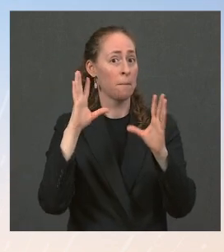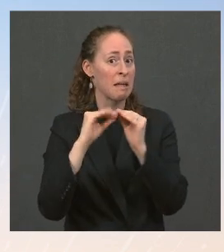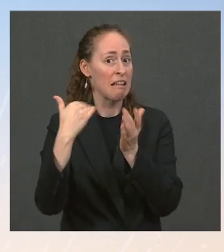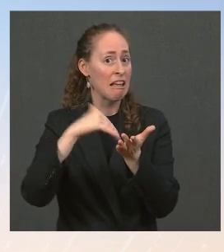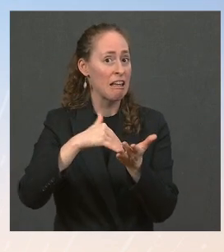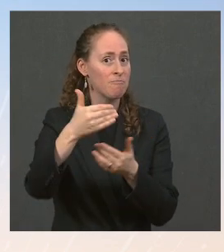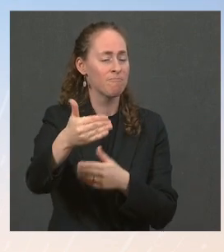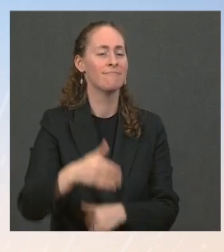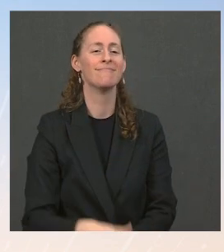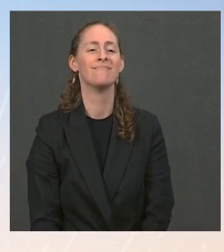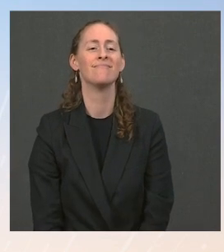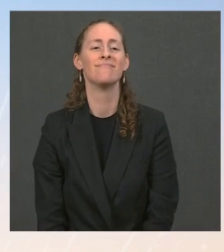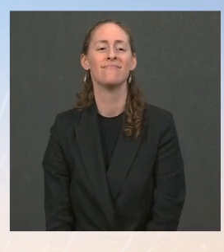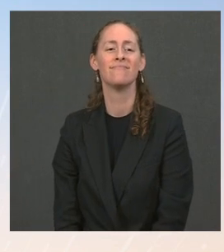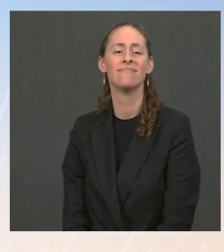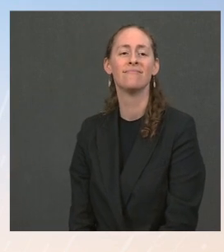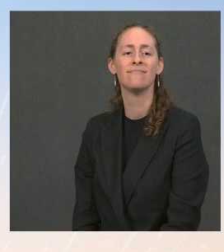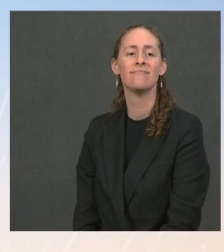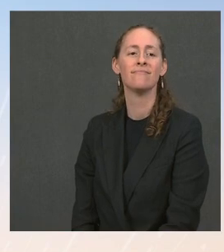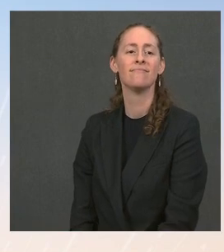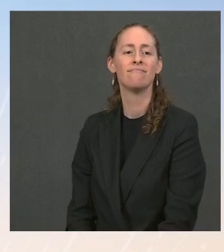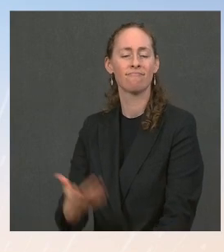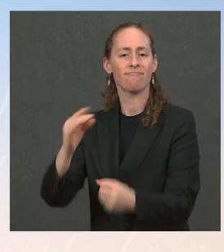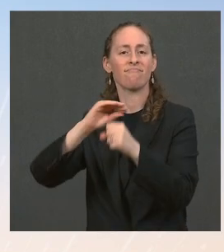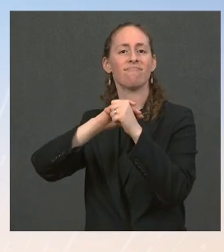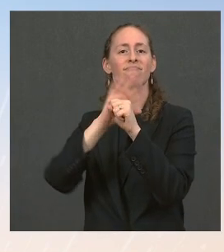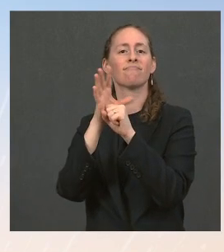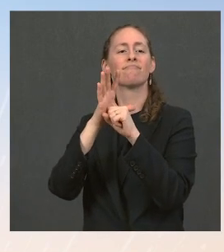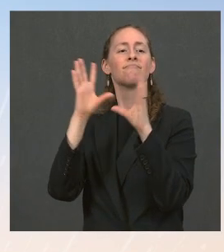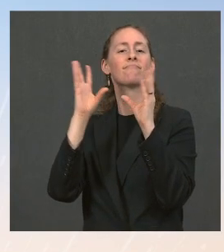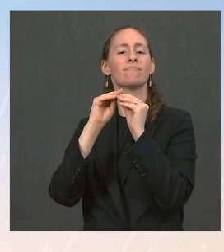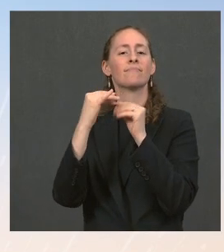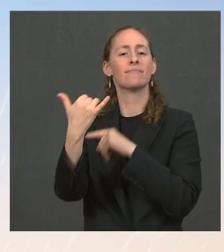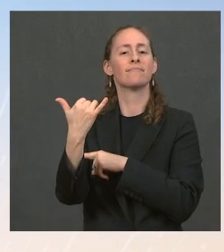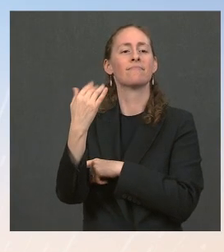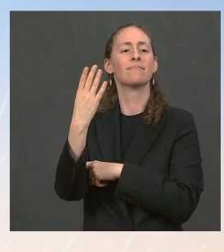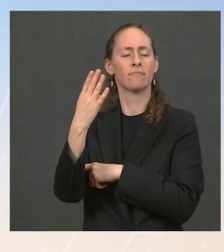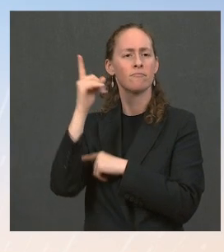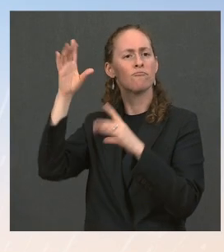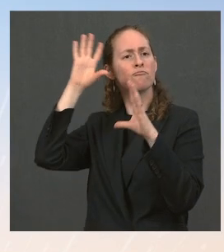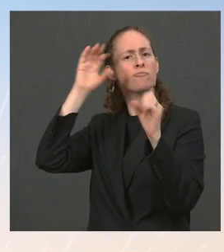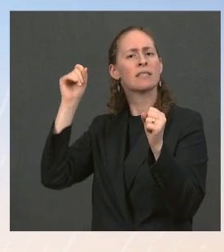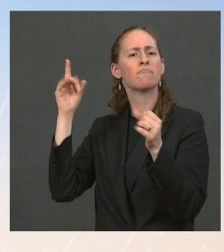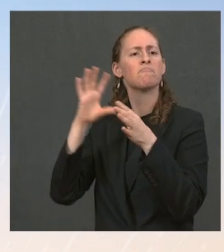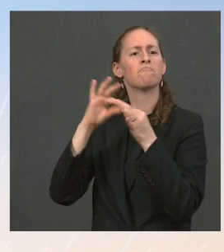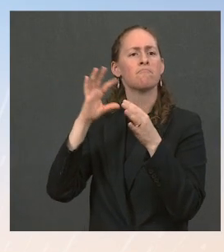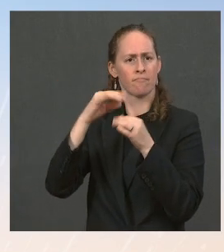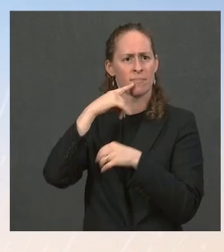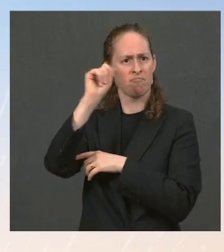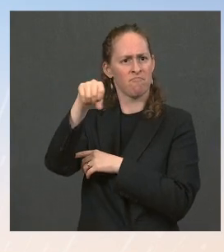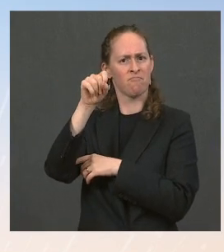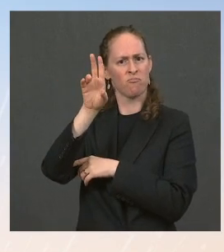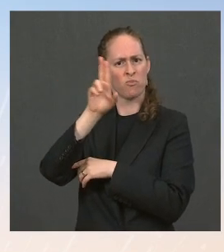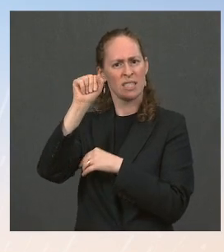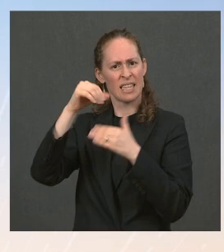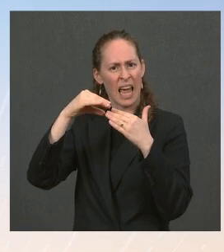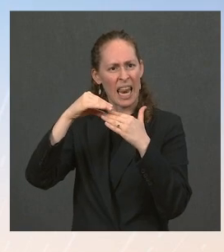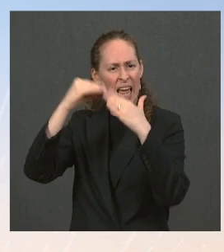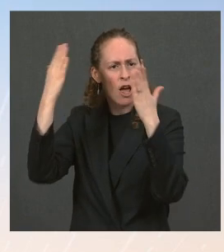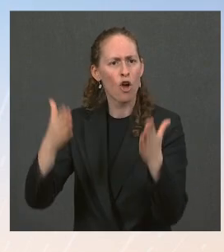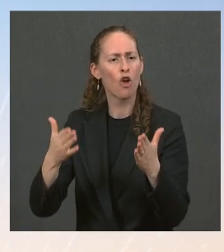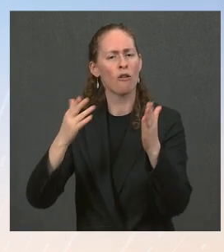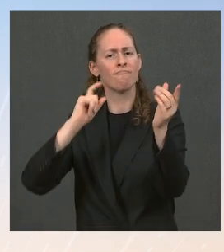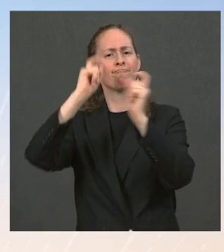summit this morning, the president said rightly that the U.S. is a leader in vaccine donation, mm-hmm.